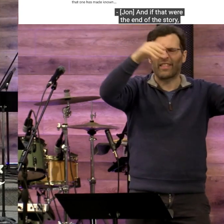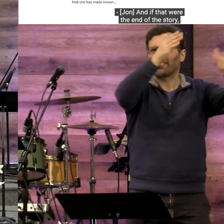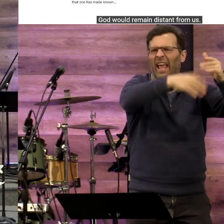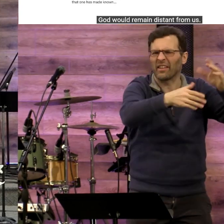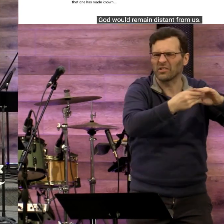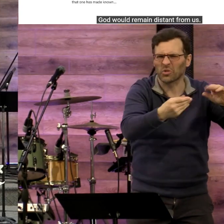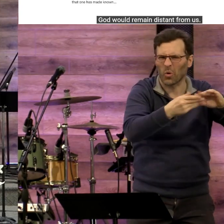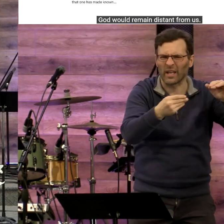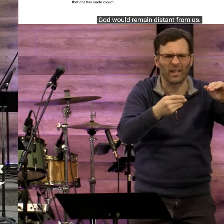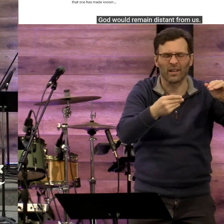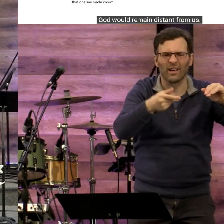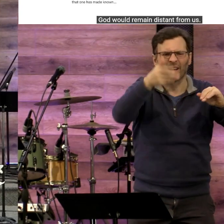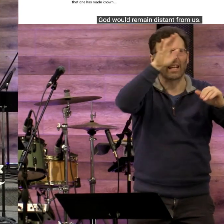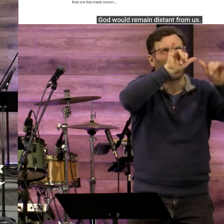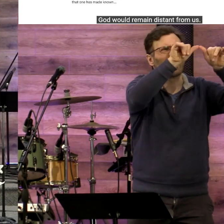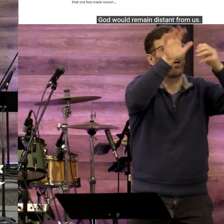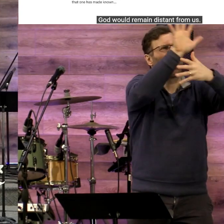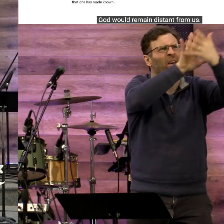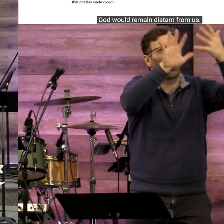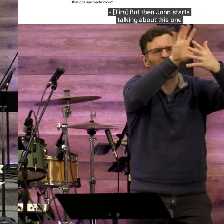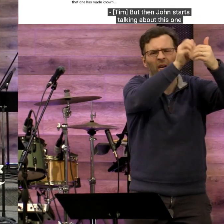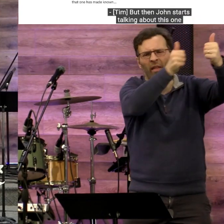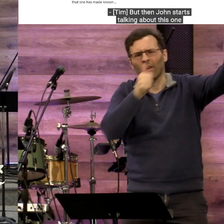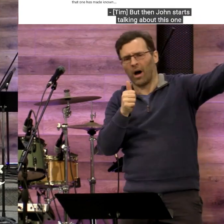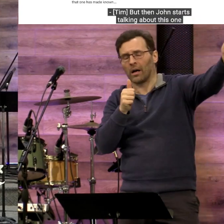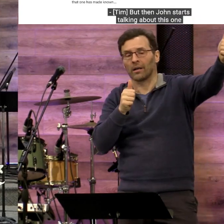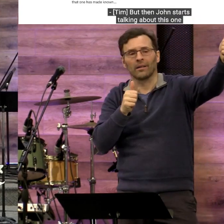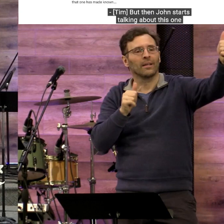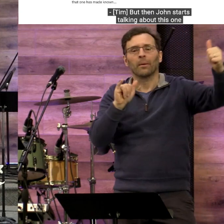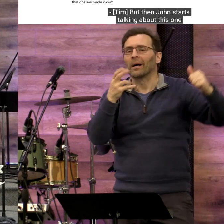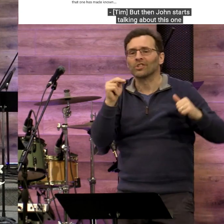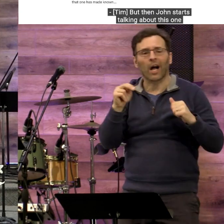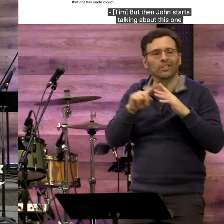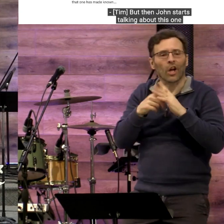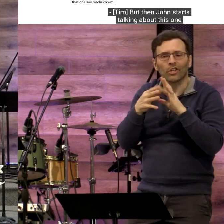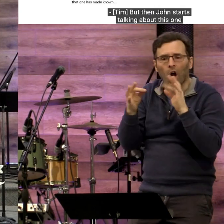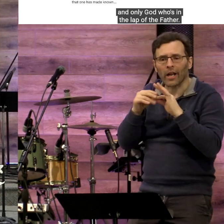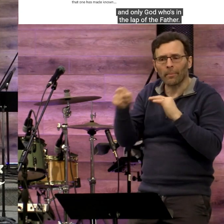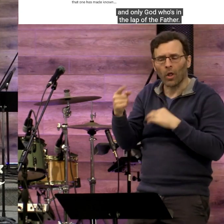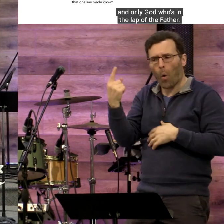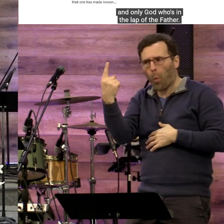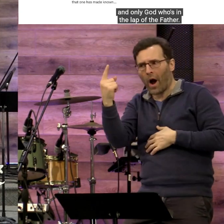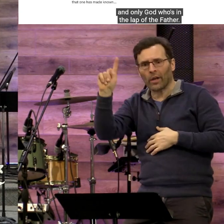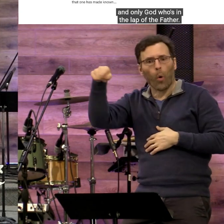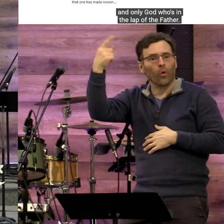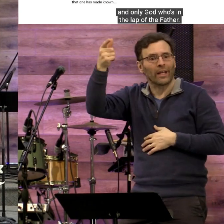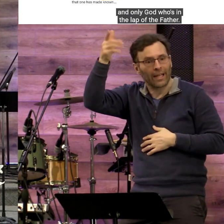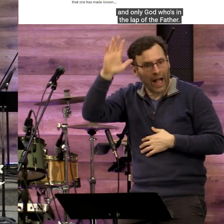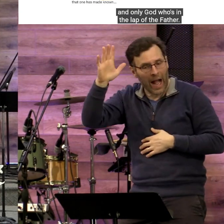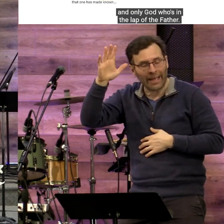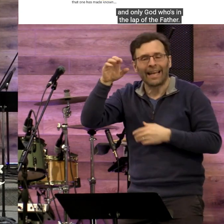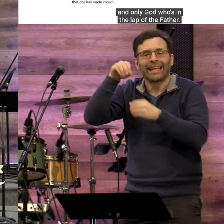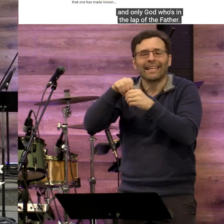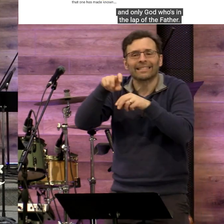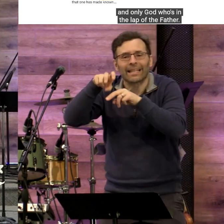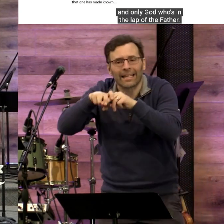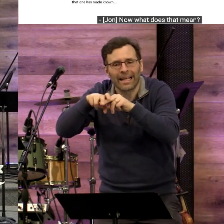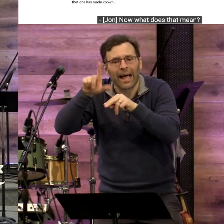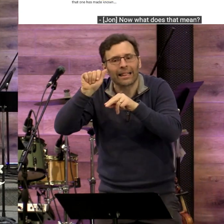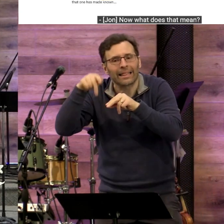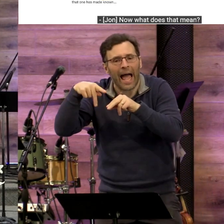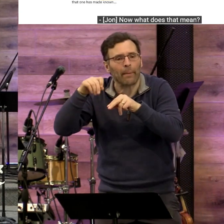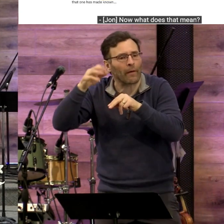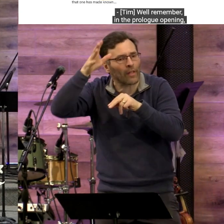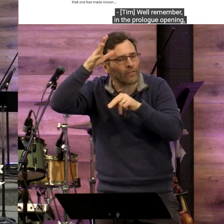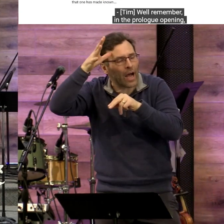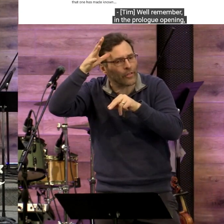story, God would remain distant from us. But then John starts talking about this one and only God who's in the lap of the Father. Now, what does